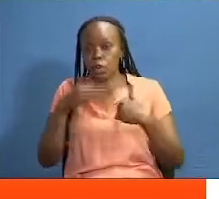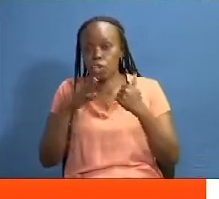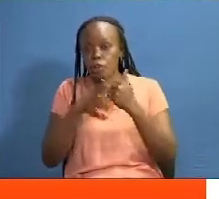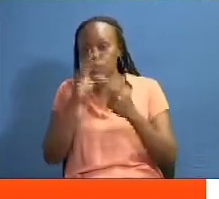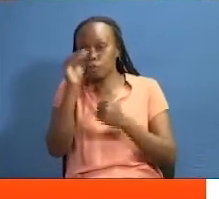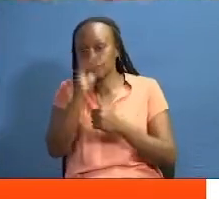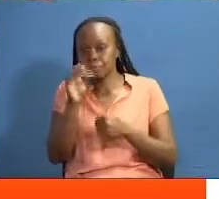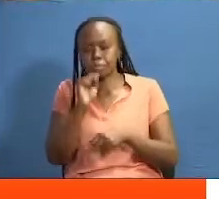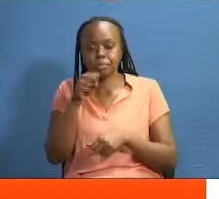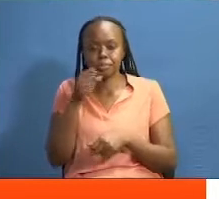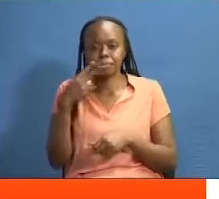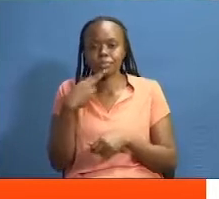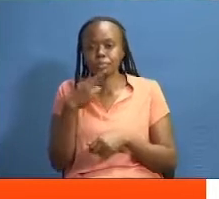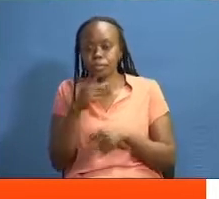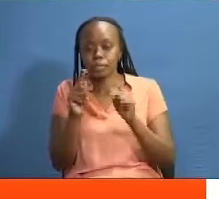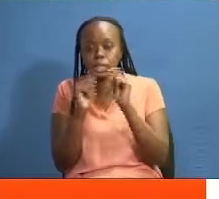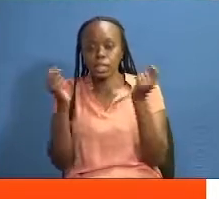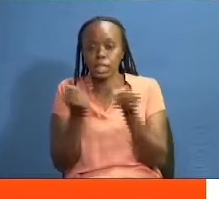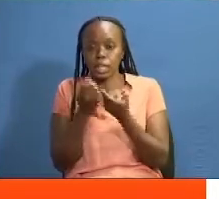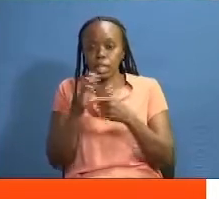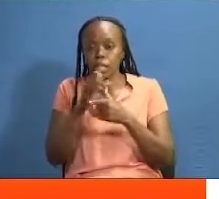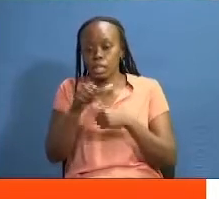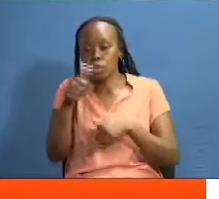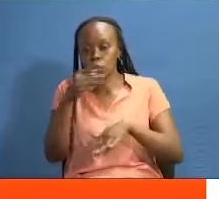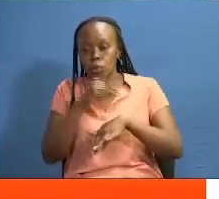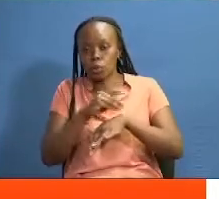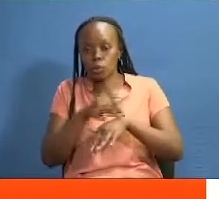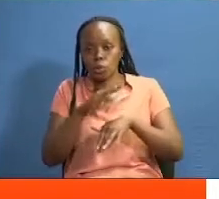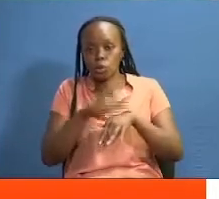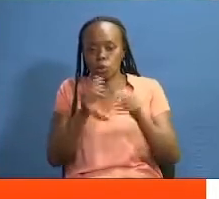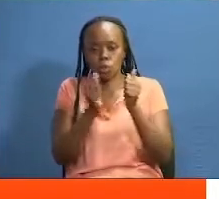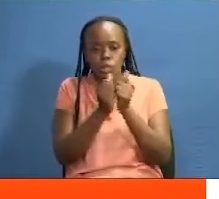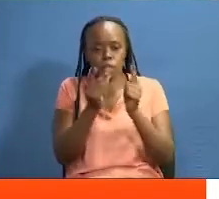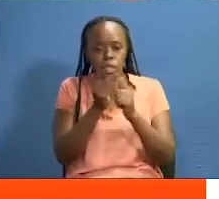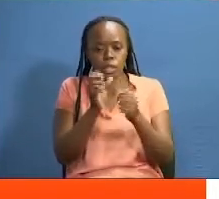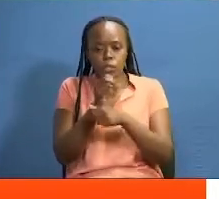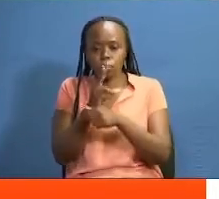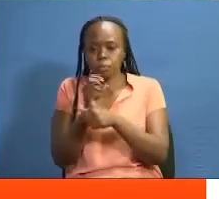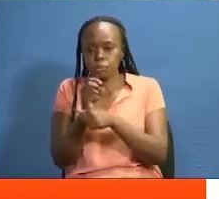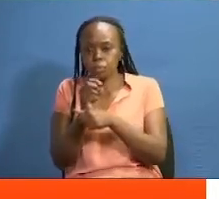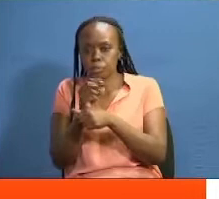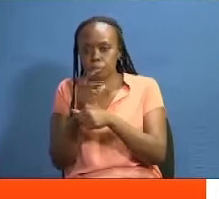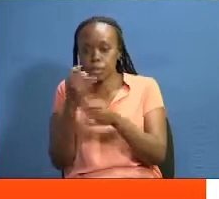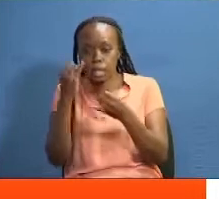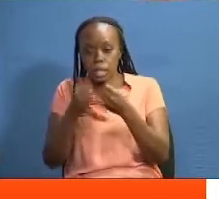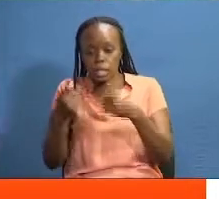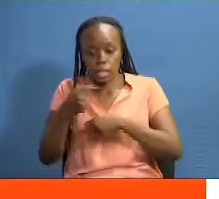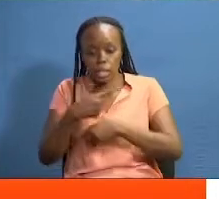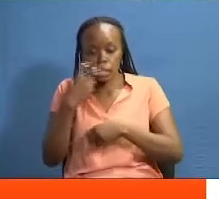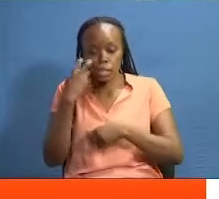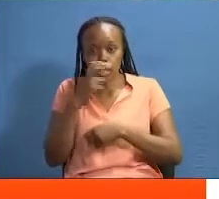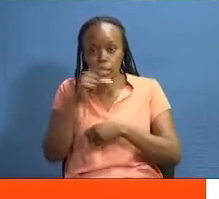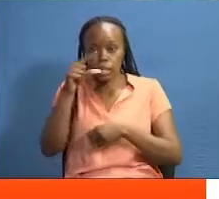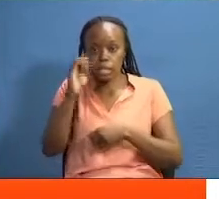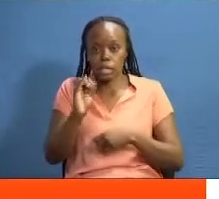50%. Sure. Yes, they are really trying. Even the other day, on 11th November, that was last month, you saw